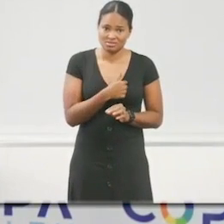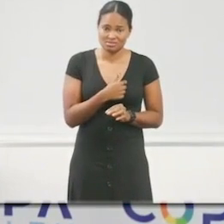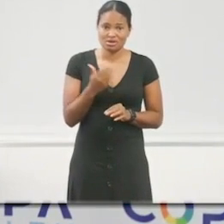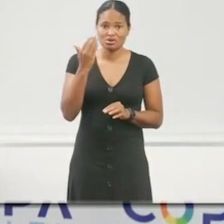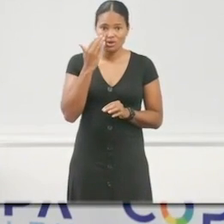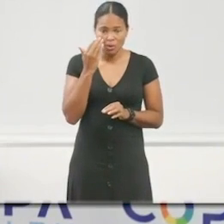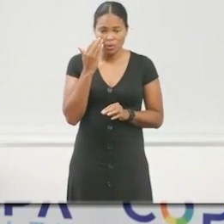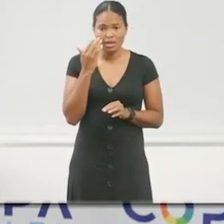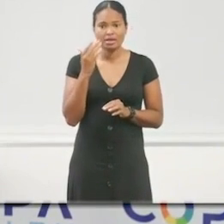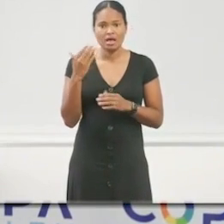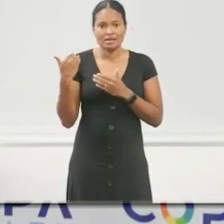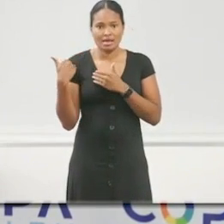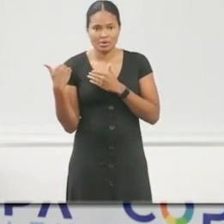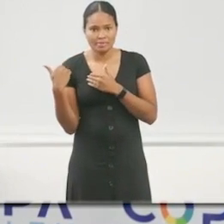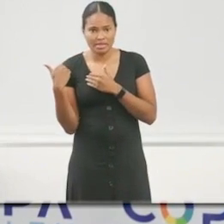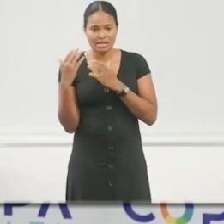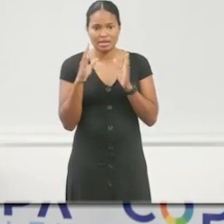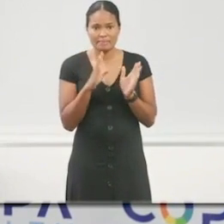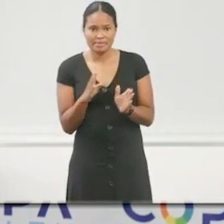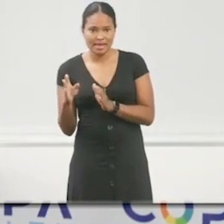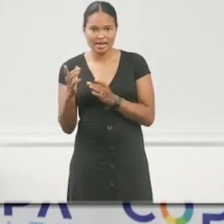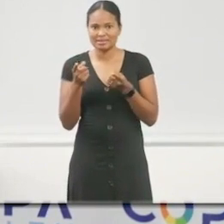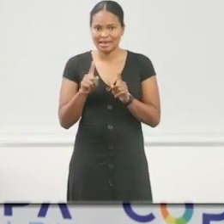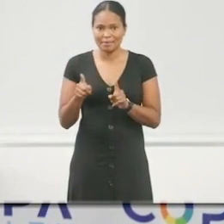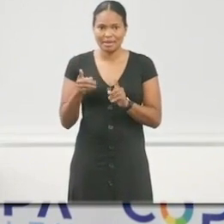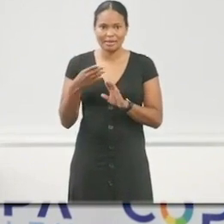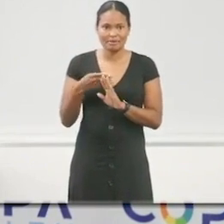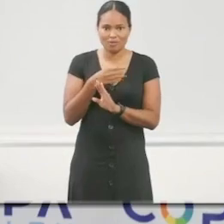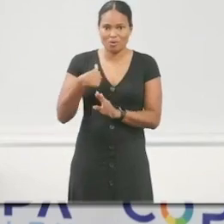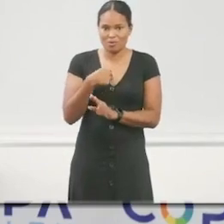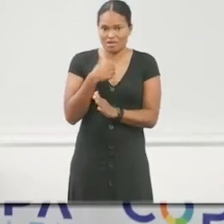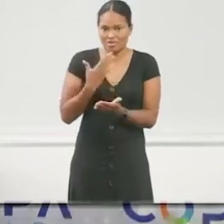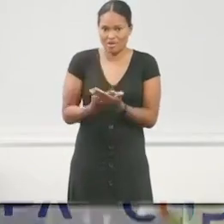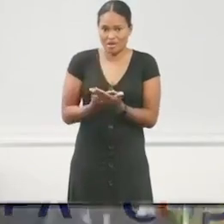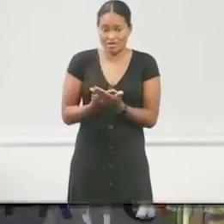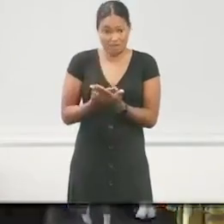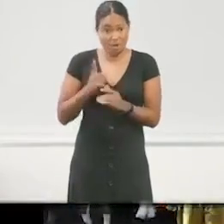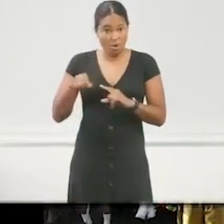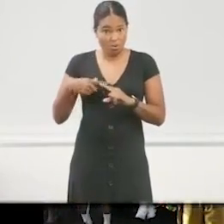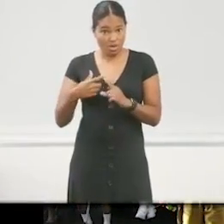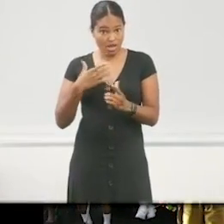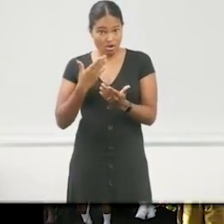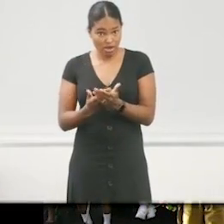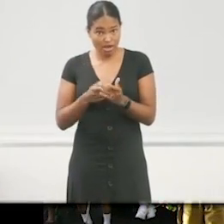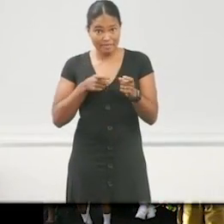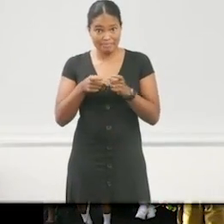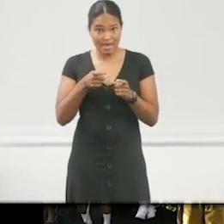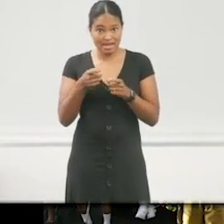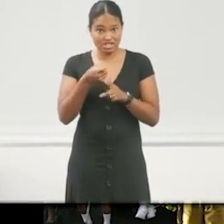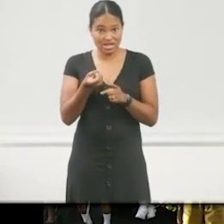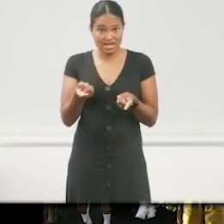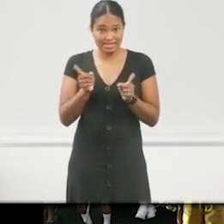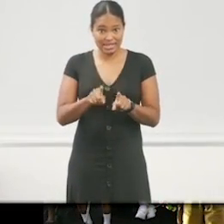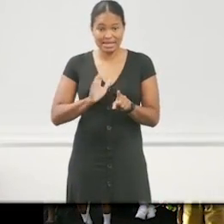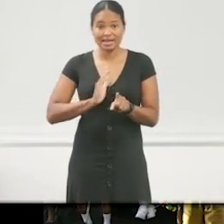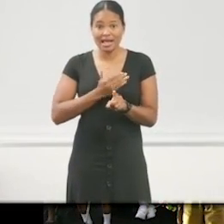sense of accountability, planning taking place, because when we show up on the scene and we're managing an incident, our number one priority